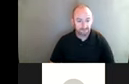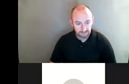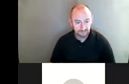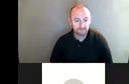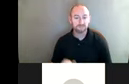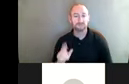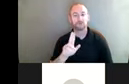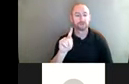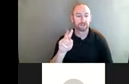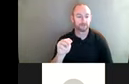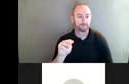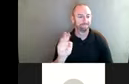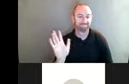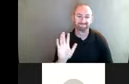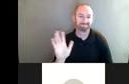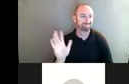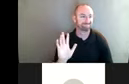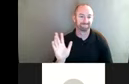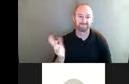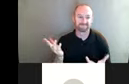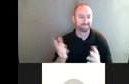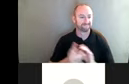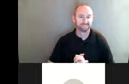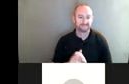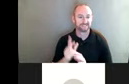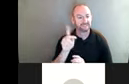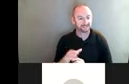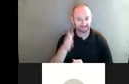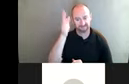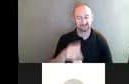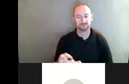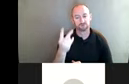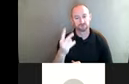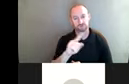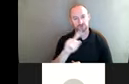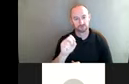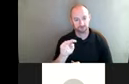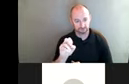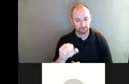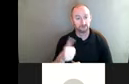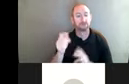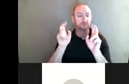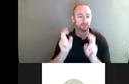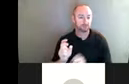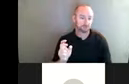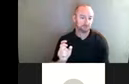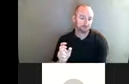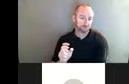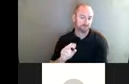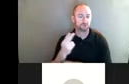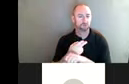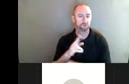UTM, nope, no banana here. Kentucky split into two zones, and there are other issues as far as using